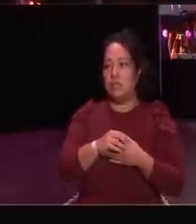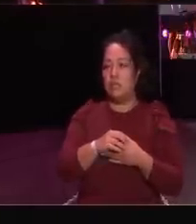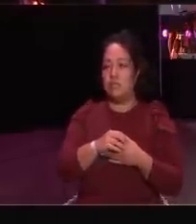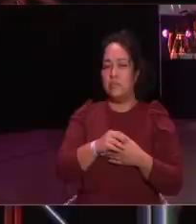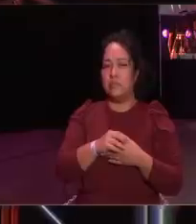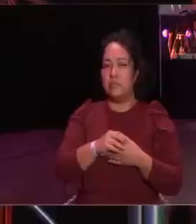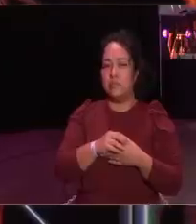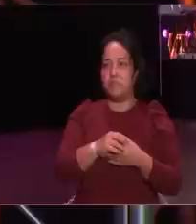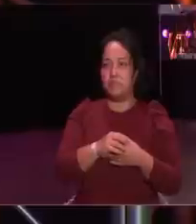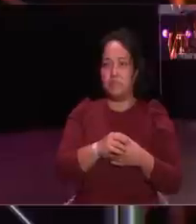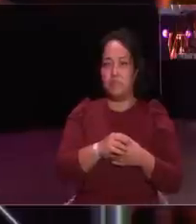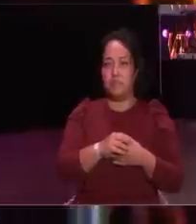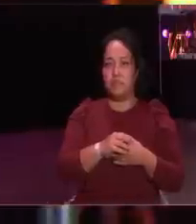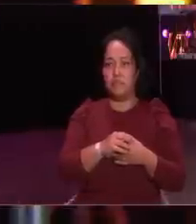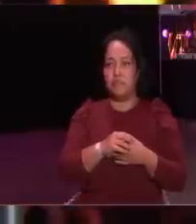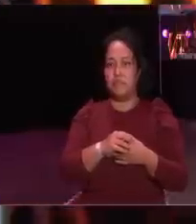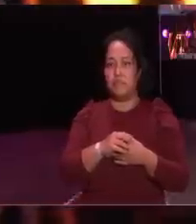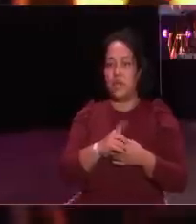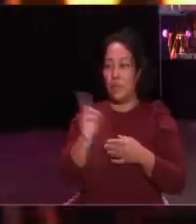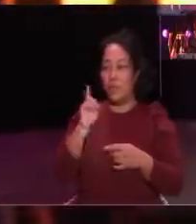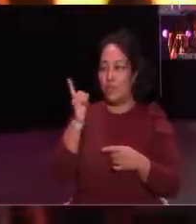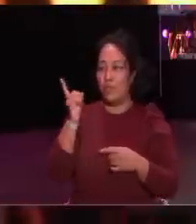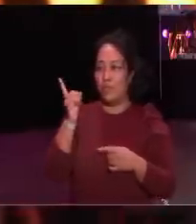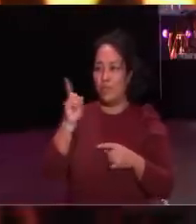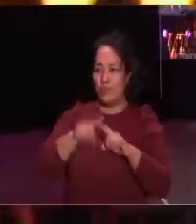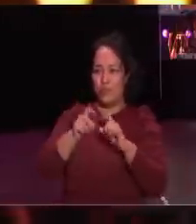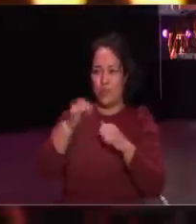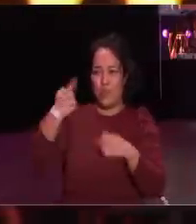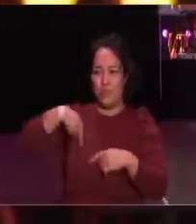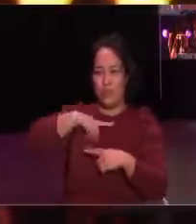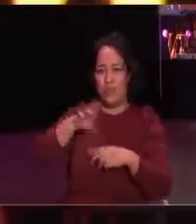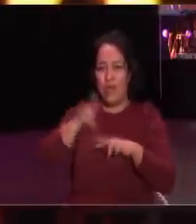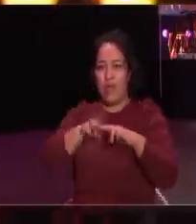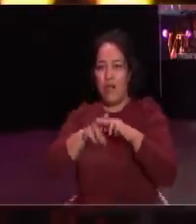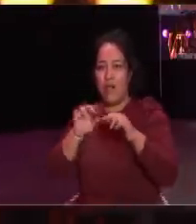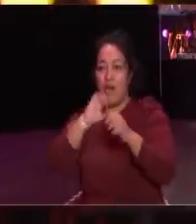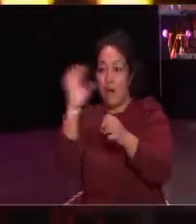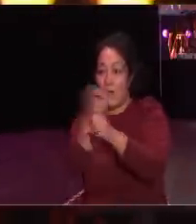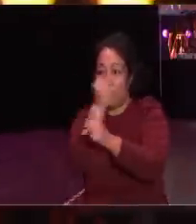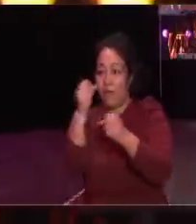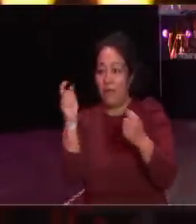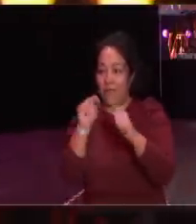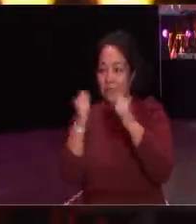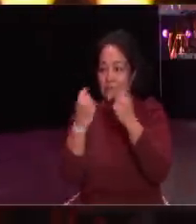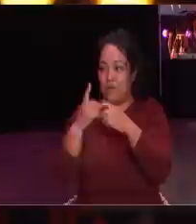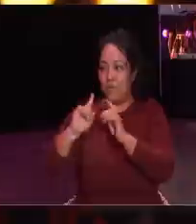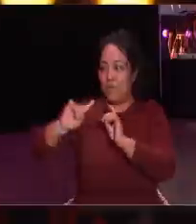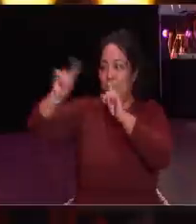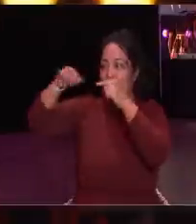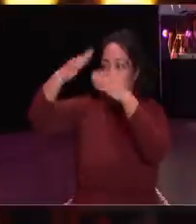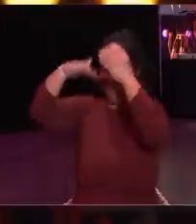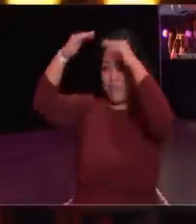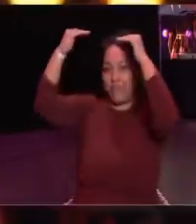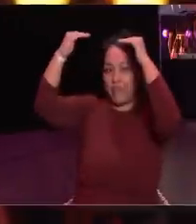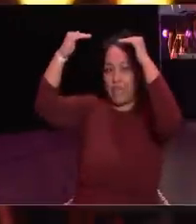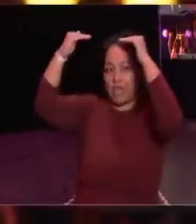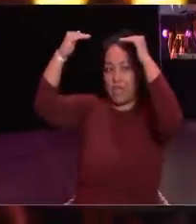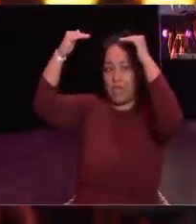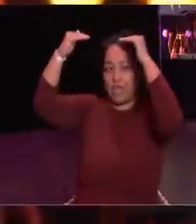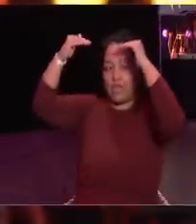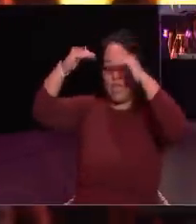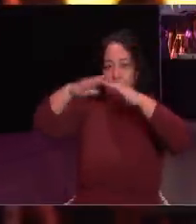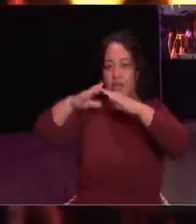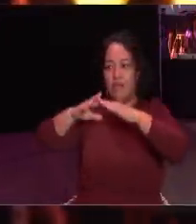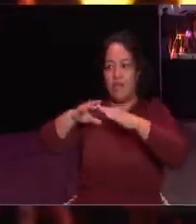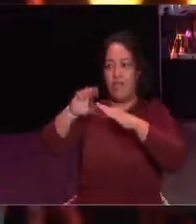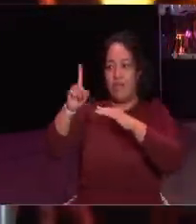estamos en el equipo ganador. But we're on the winning team. Y cuando vayamos al cielo, and when we go to heaven, van a ser los primeros que van a estar